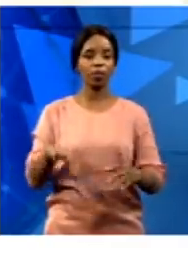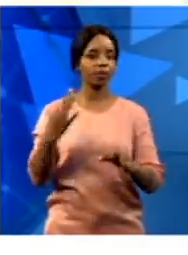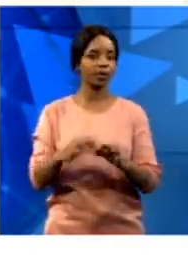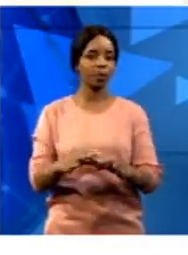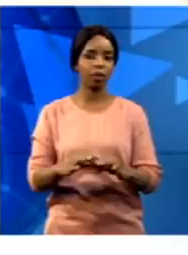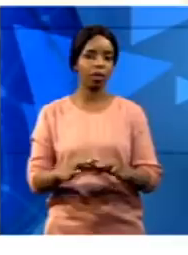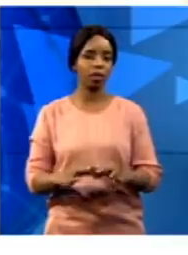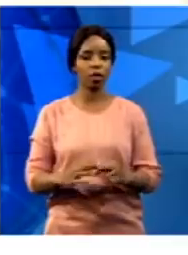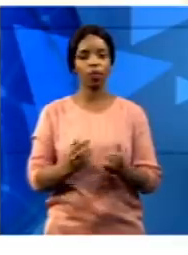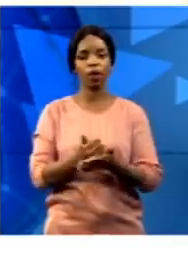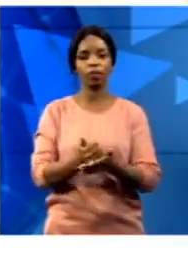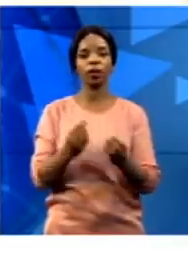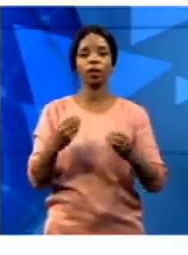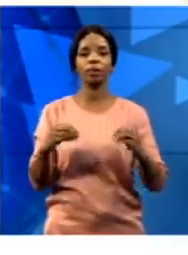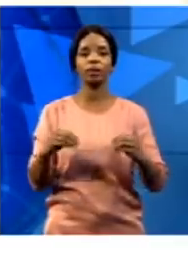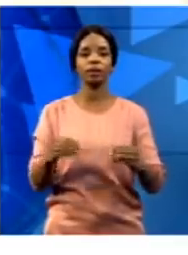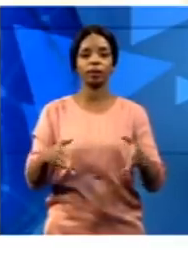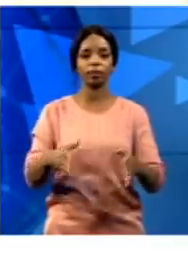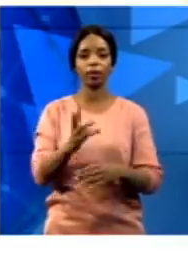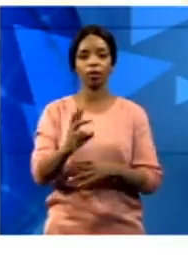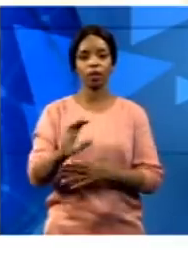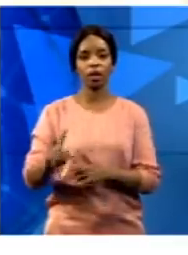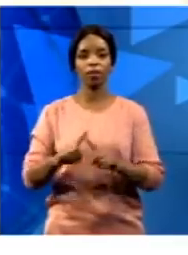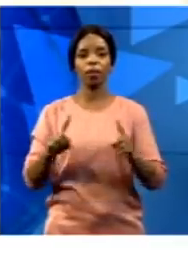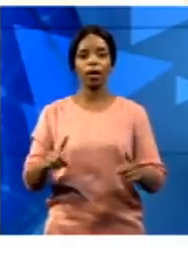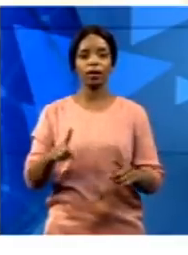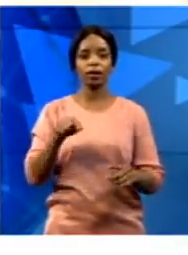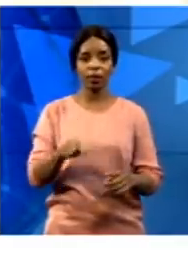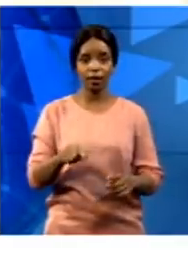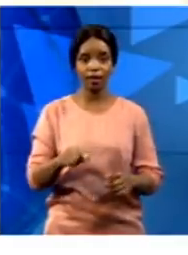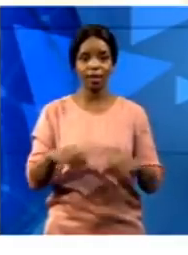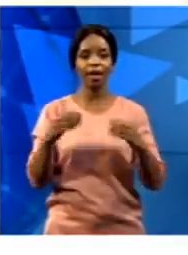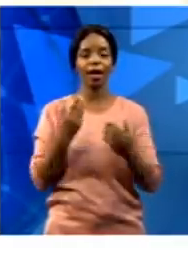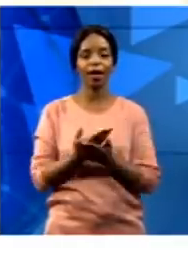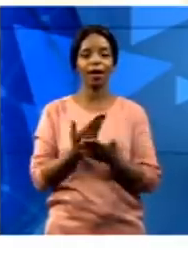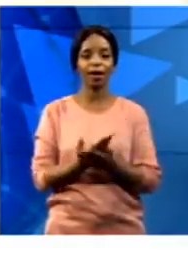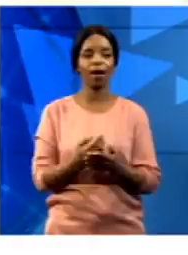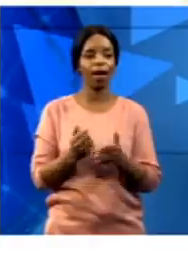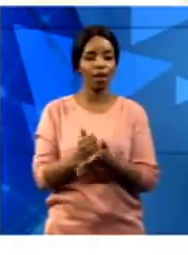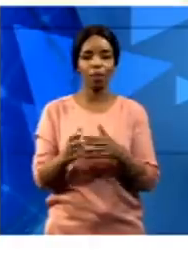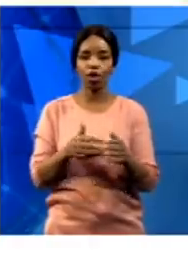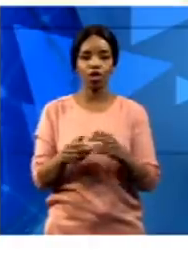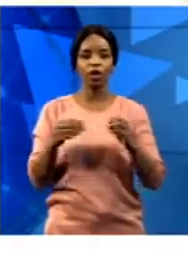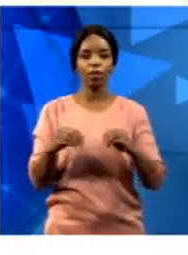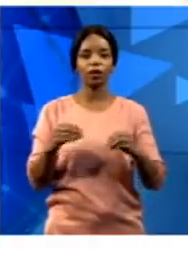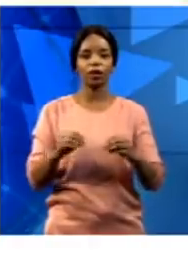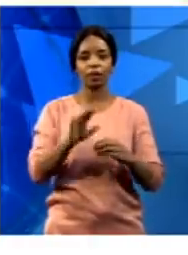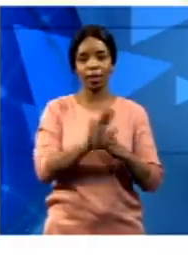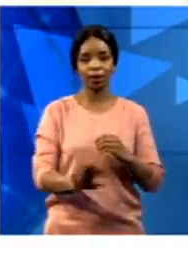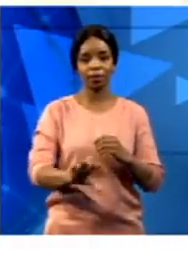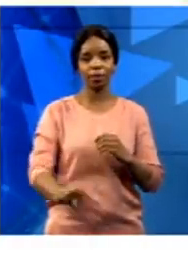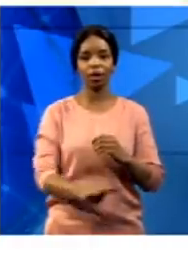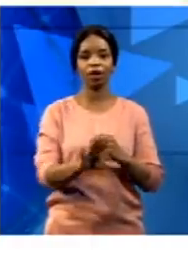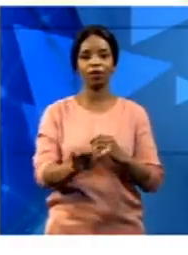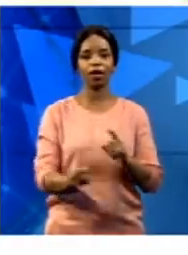in the Cape. But the truth is it's very applicable to business right across South Africa. Yeah. And essentially it